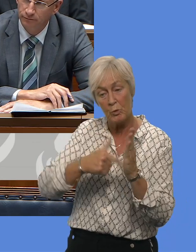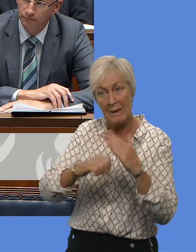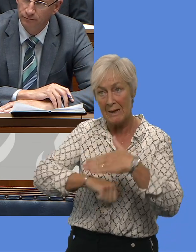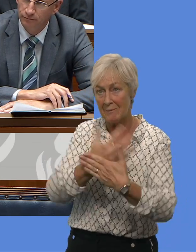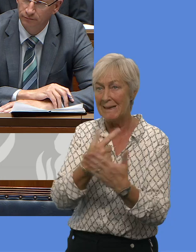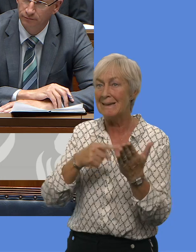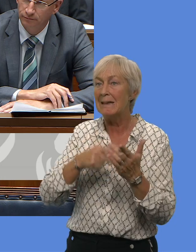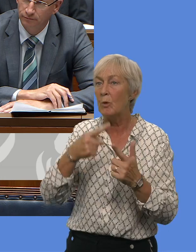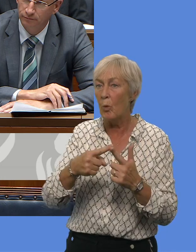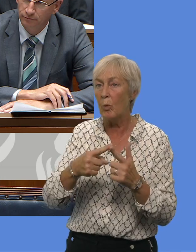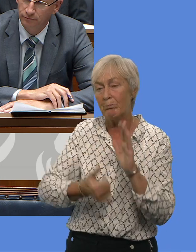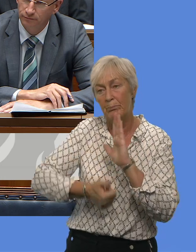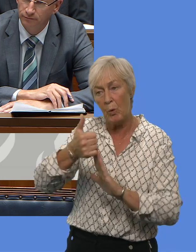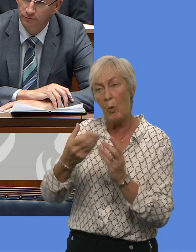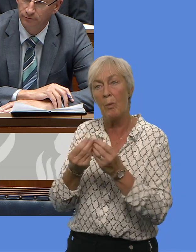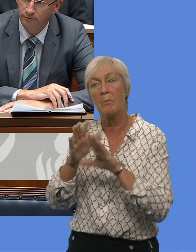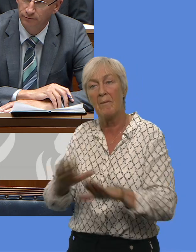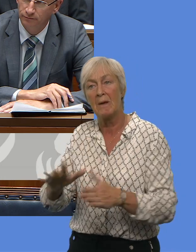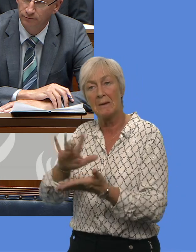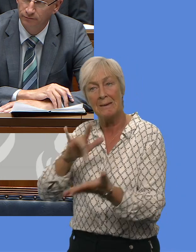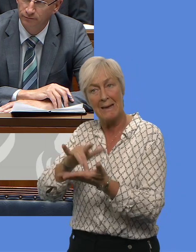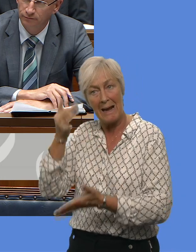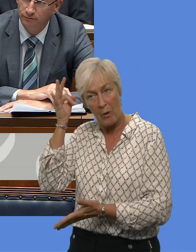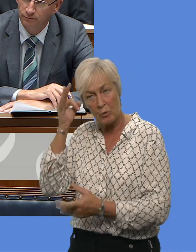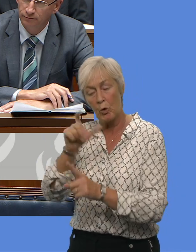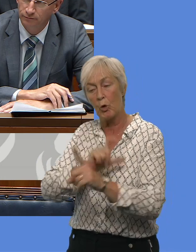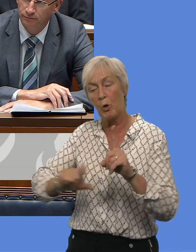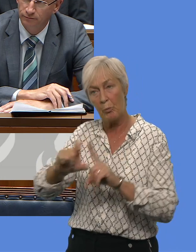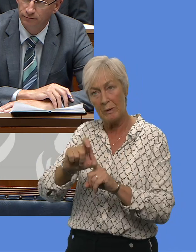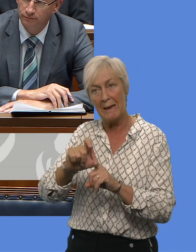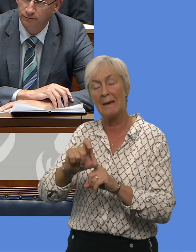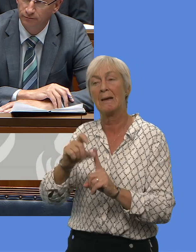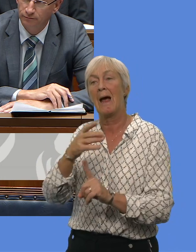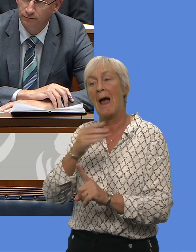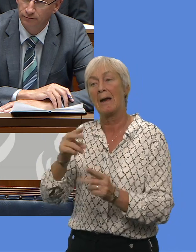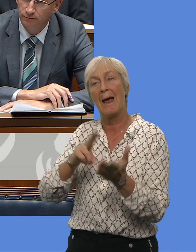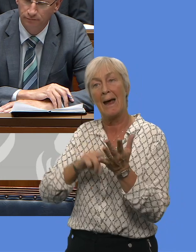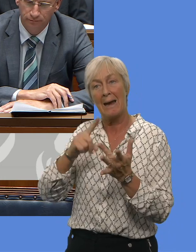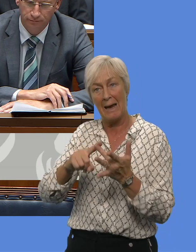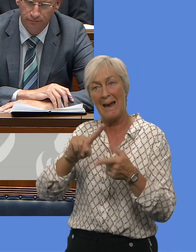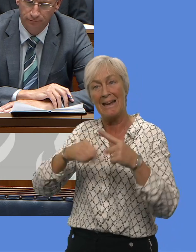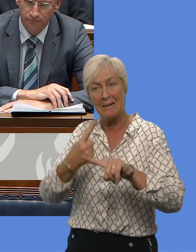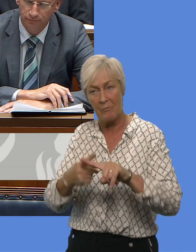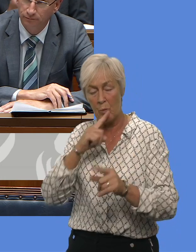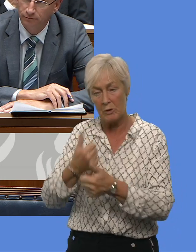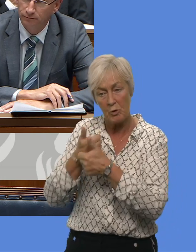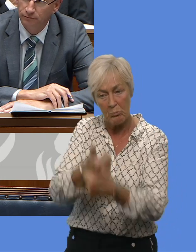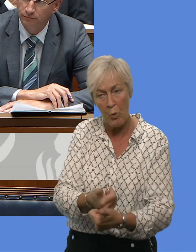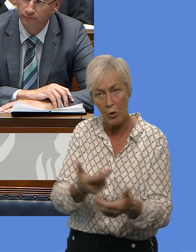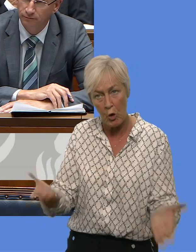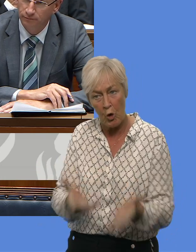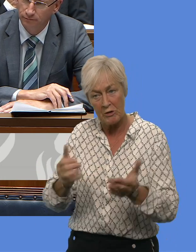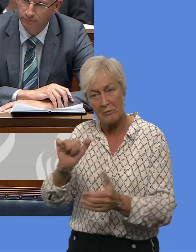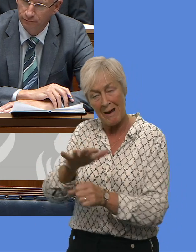TEO officials, together with Belfast City Council, Department for Communities and the Northern Ireland Housing Executive, will continue to support and encourage the Westland